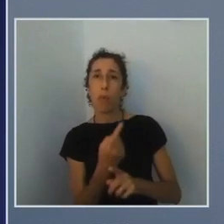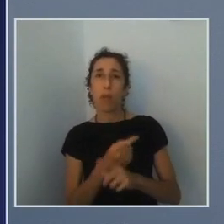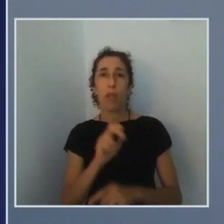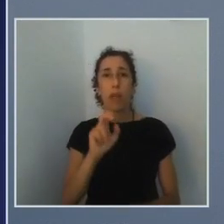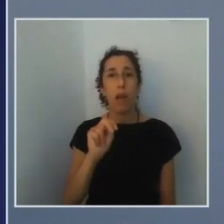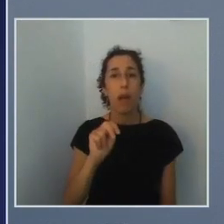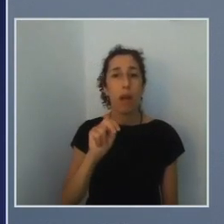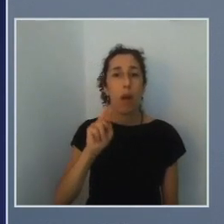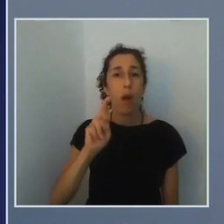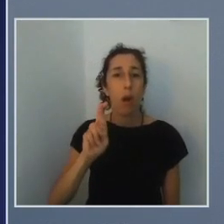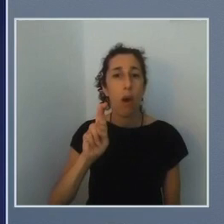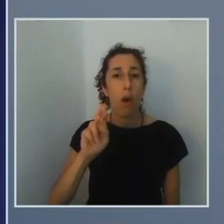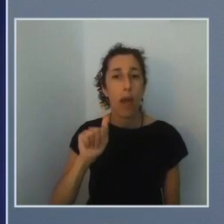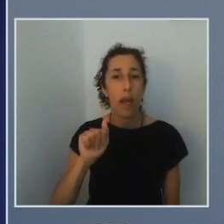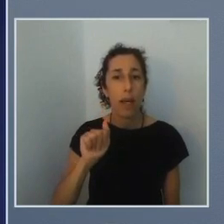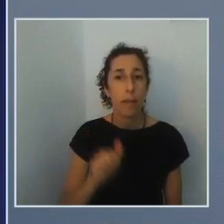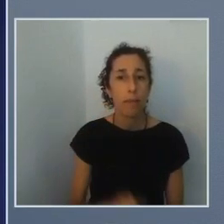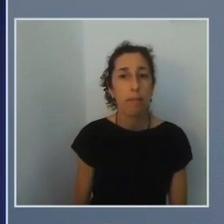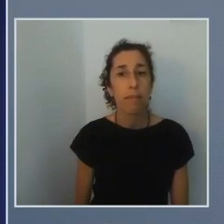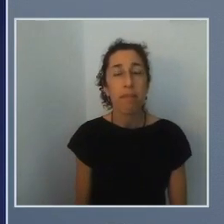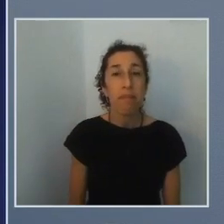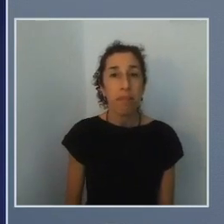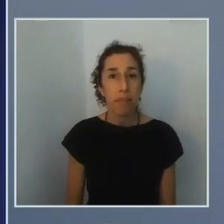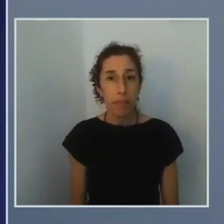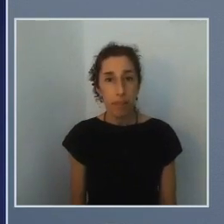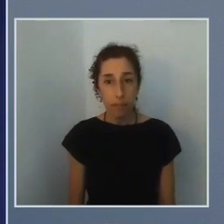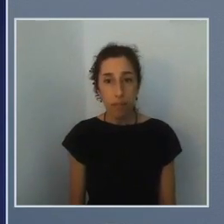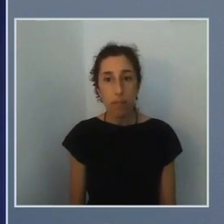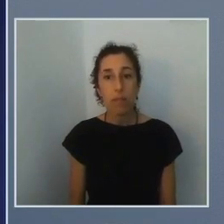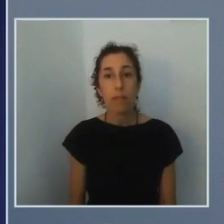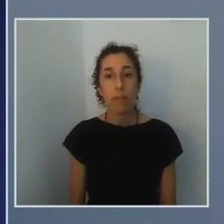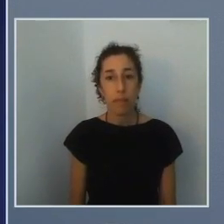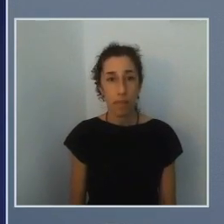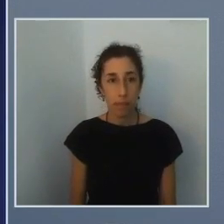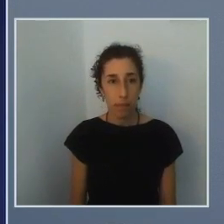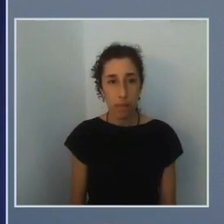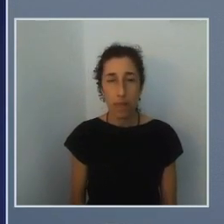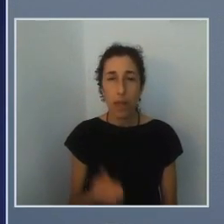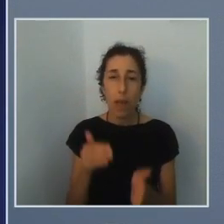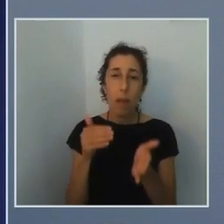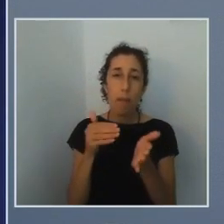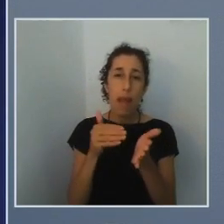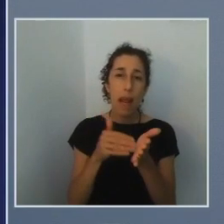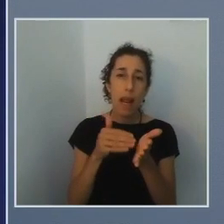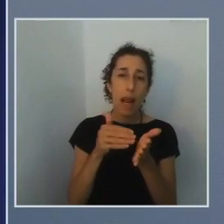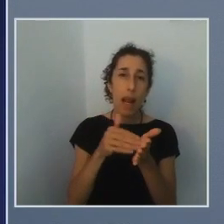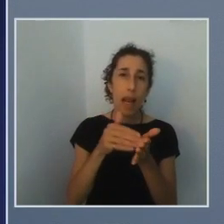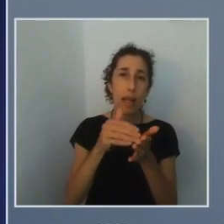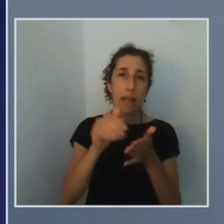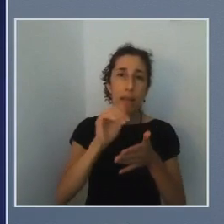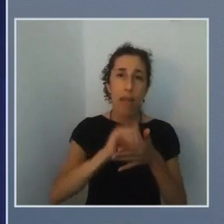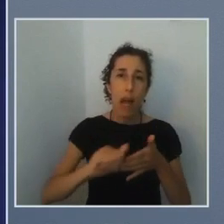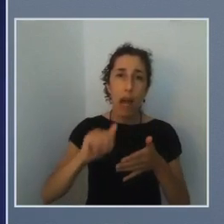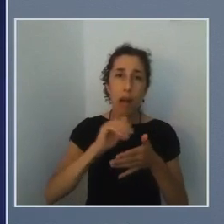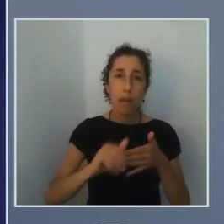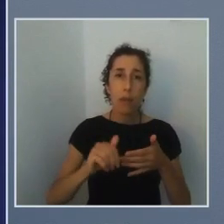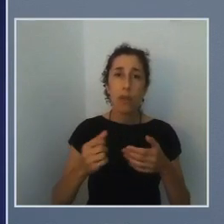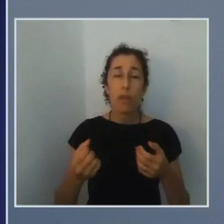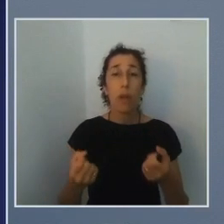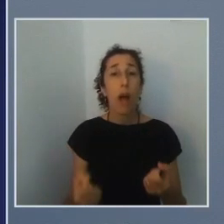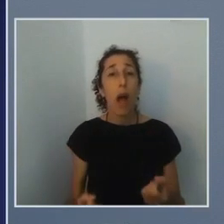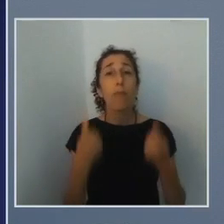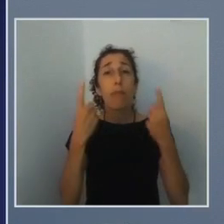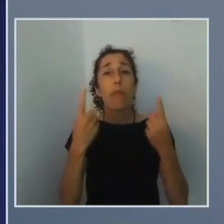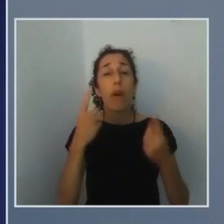upon millions of dollars from the NRA for personal use, including for lavish trips for themselves and their